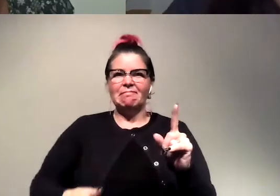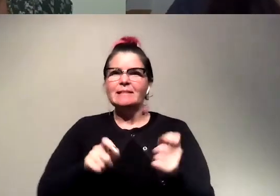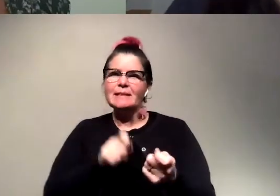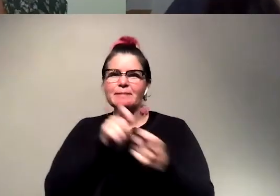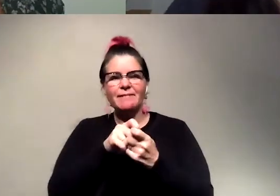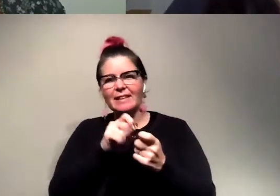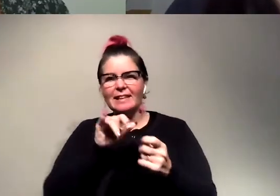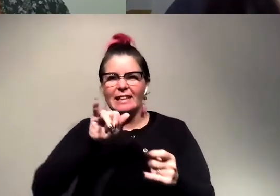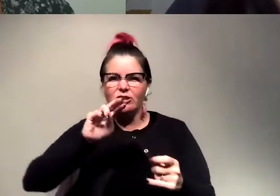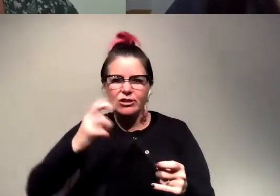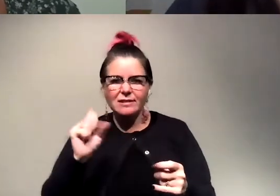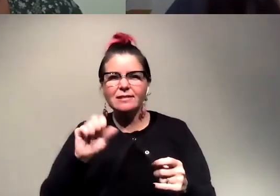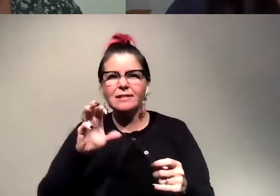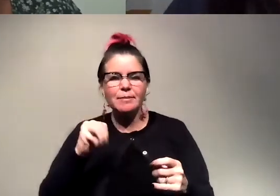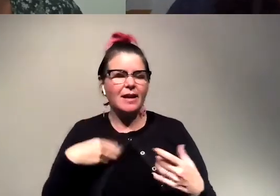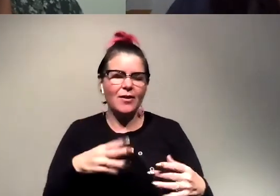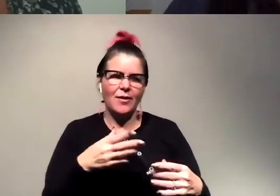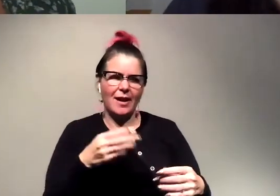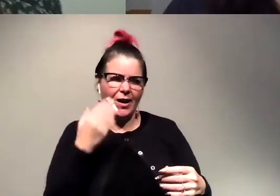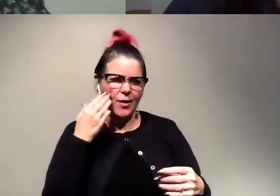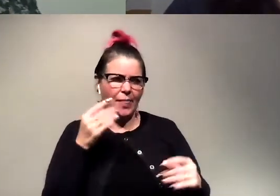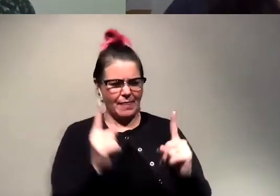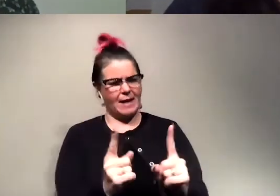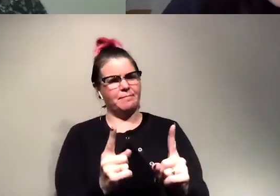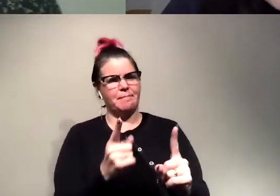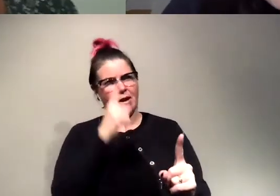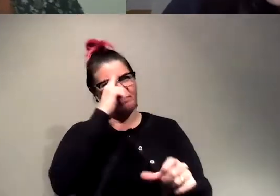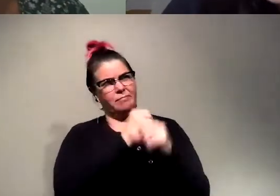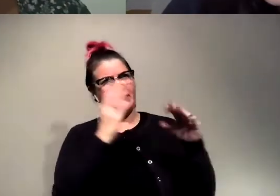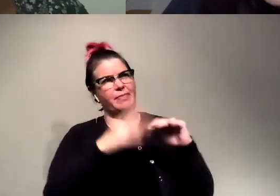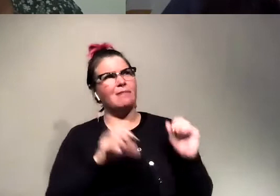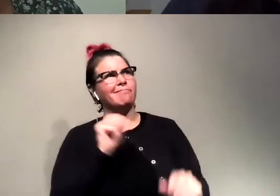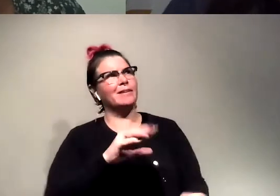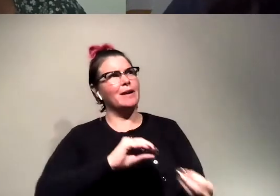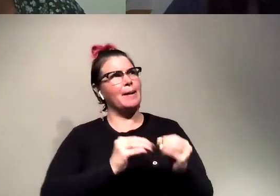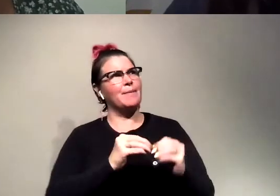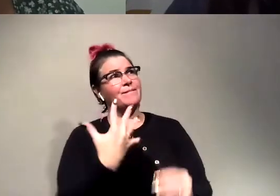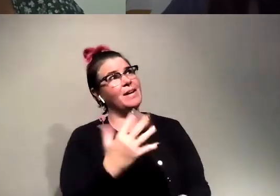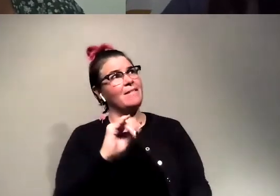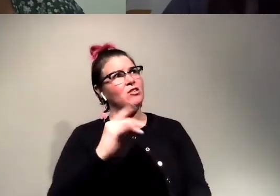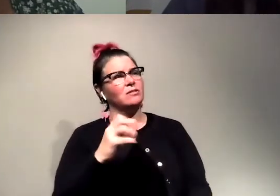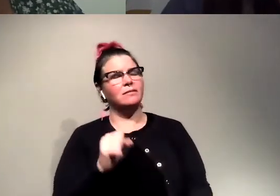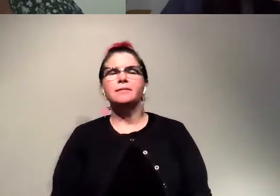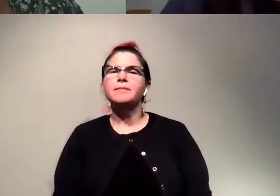means more than I know what 5 inches means. I can see it. Yeah. So that's great. So about how old can they get?